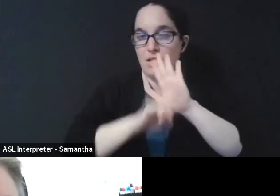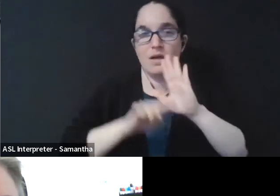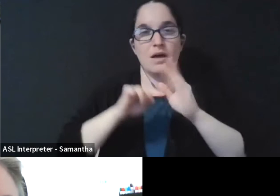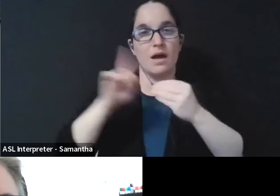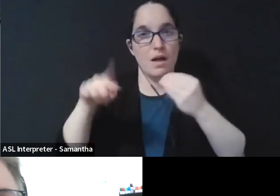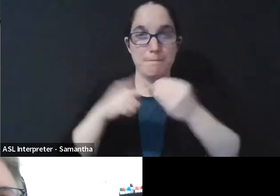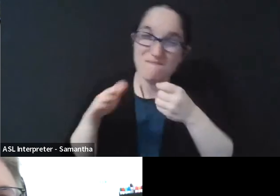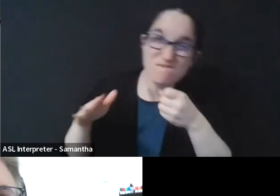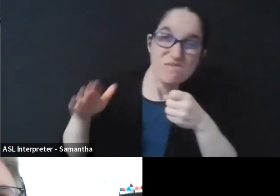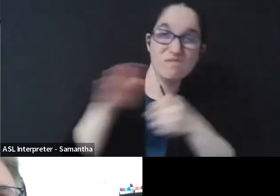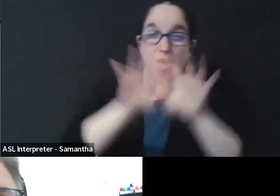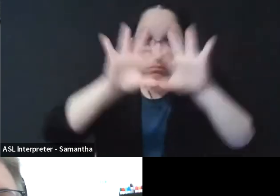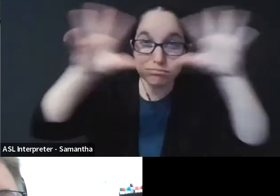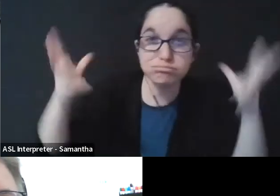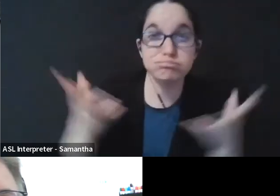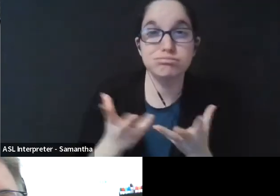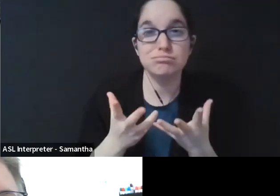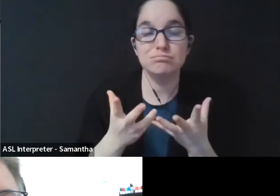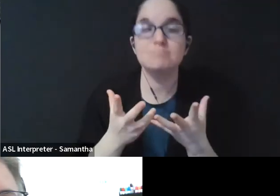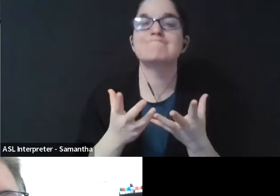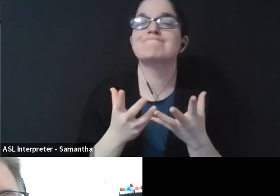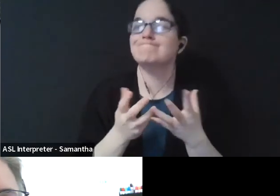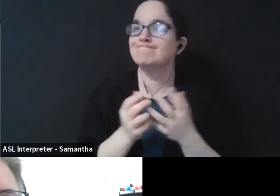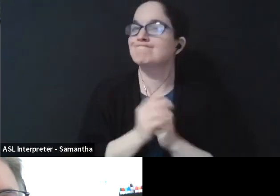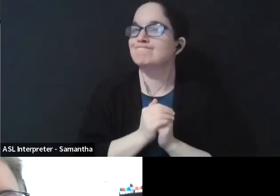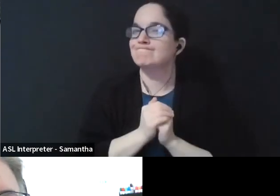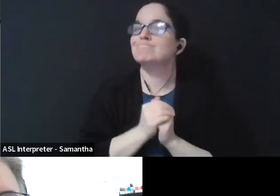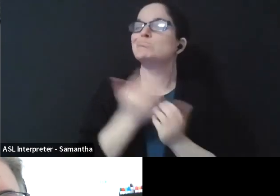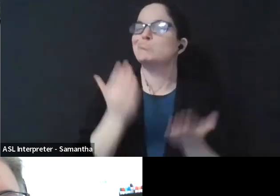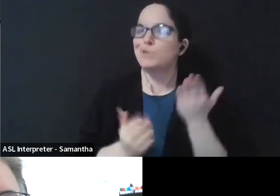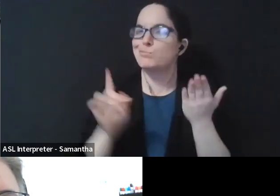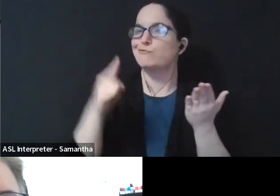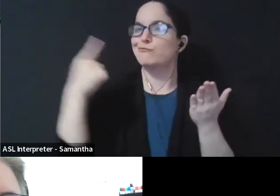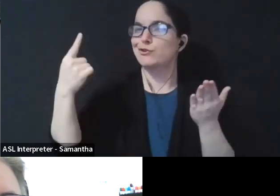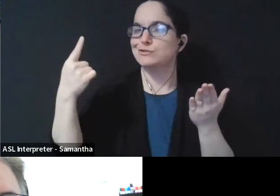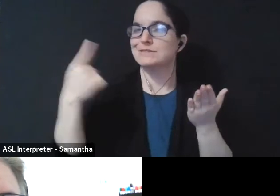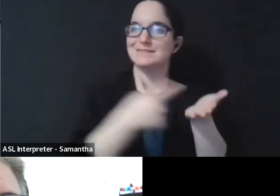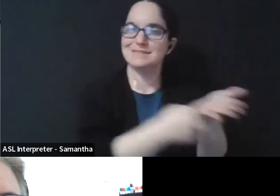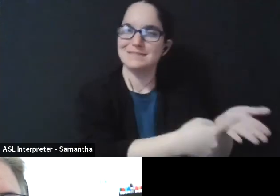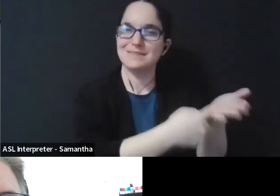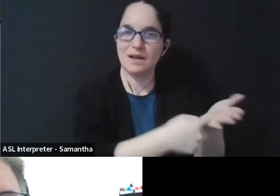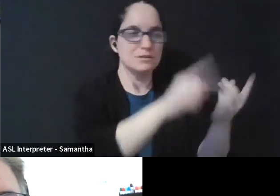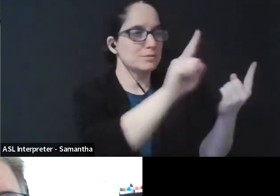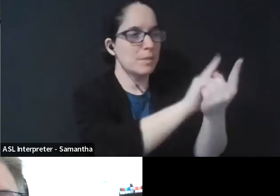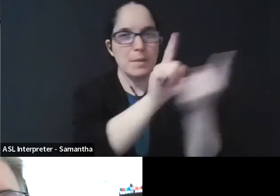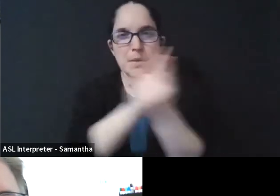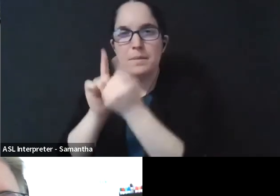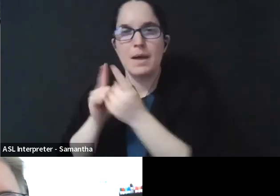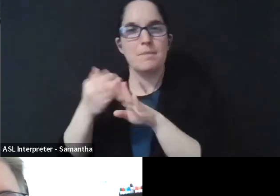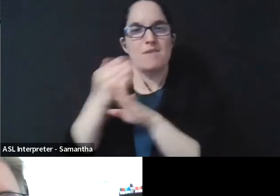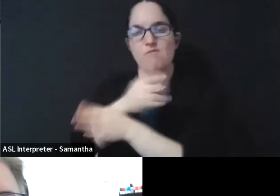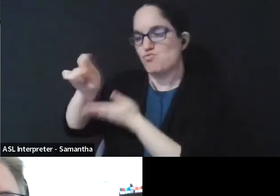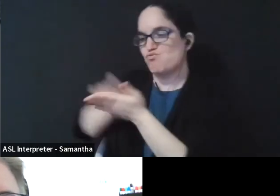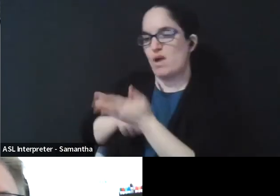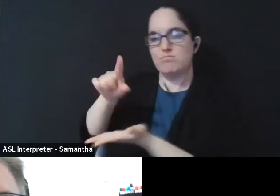area, then you might want to talk to people who work in that area first before you go running your mouth. And it was clear to me that